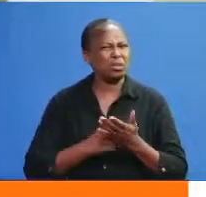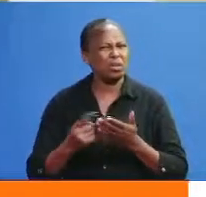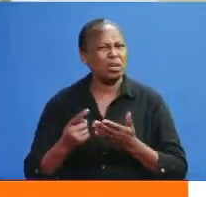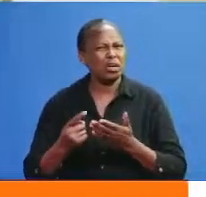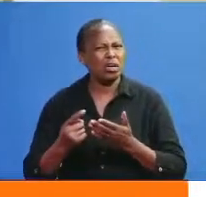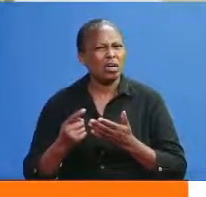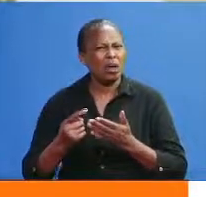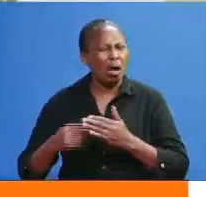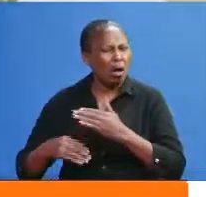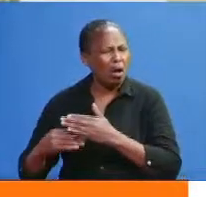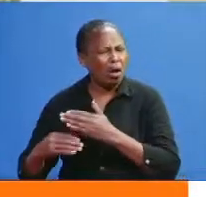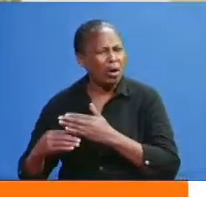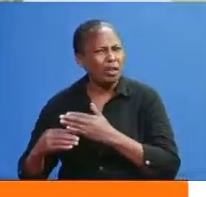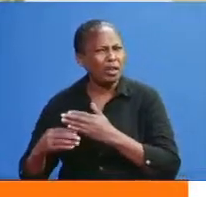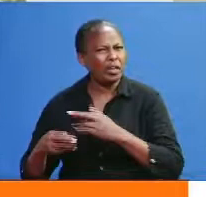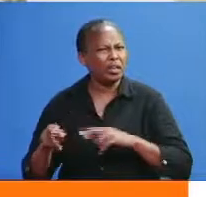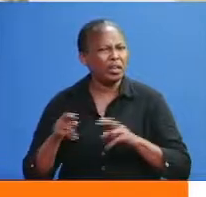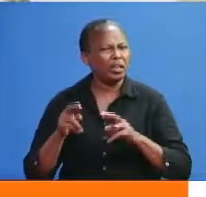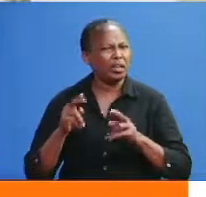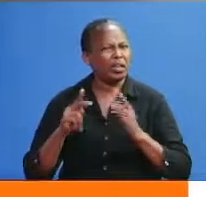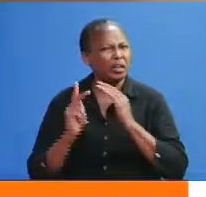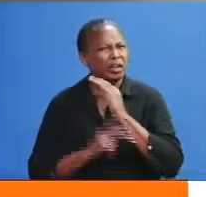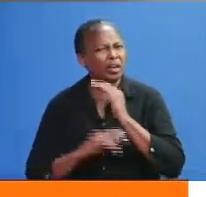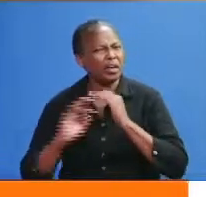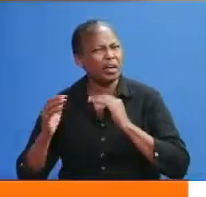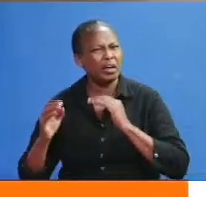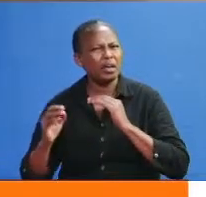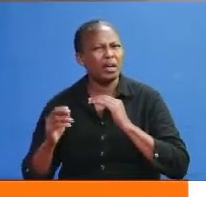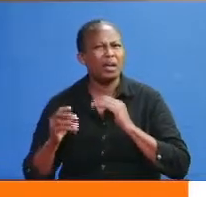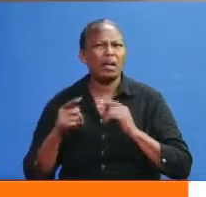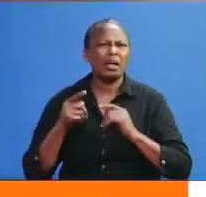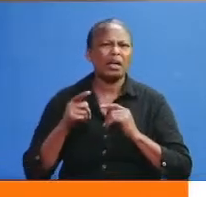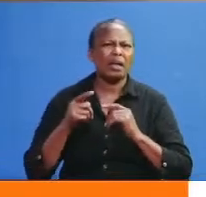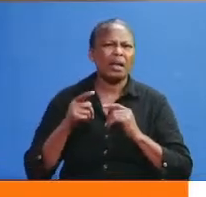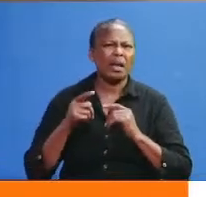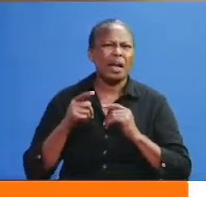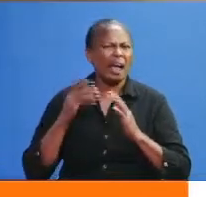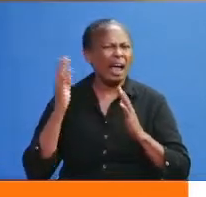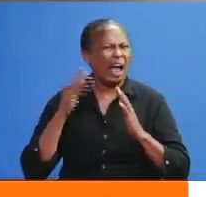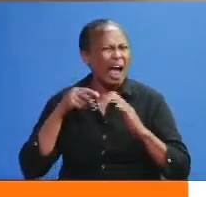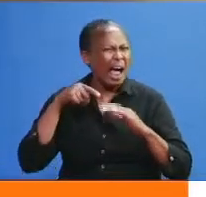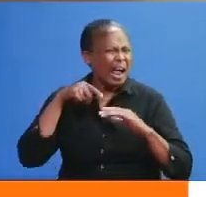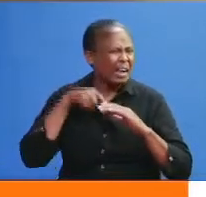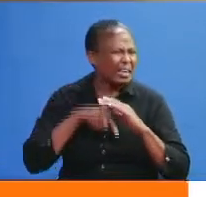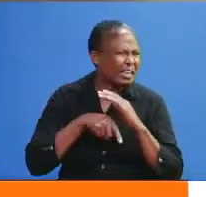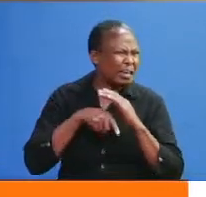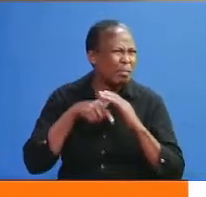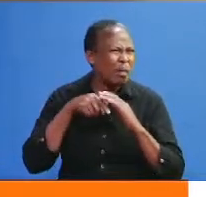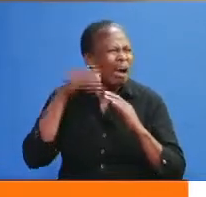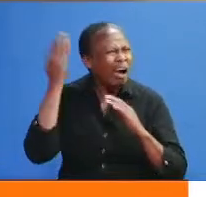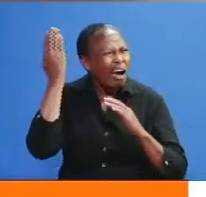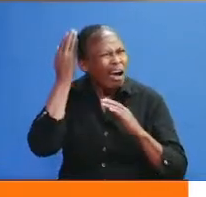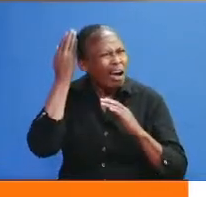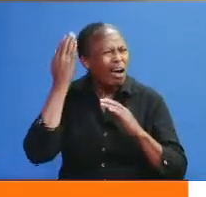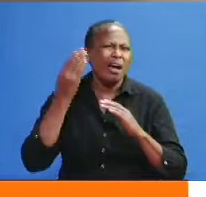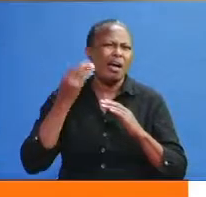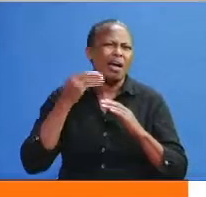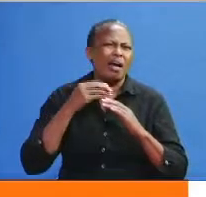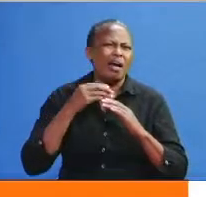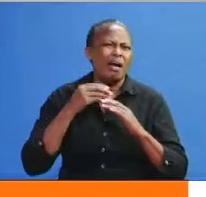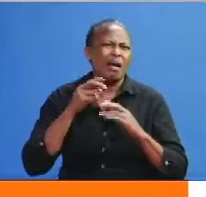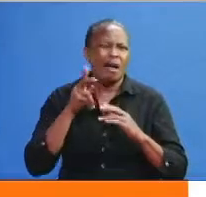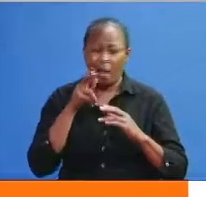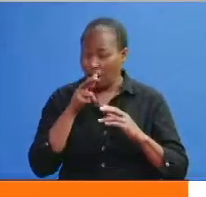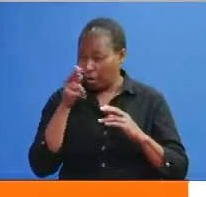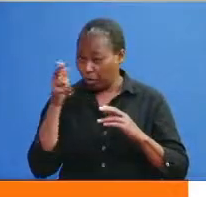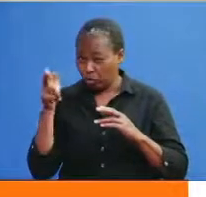of River Nyaminde in Kirinyaga County. It had deep panga cut wounds in the head and 2 bullet wounds